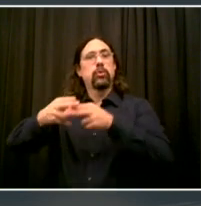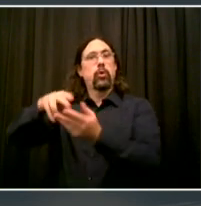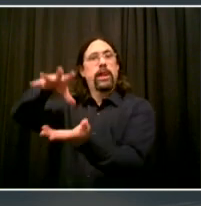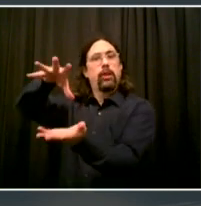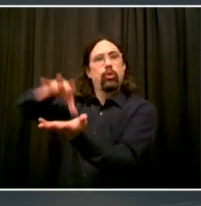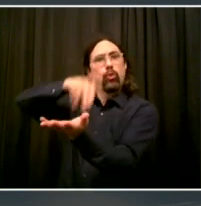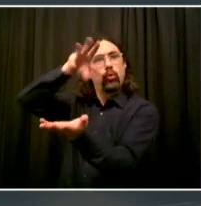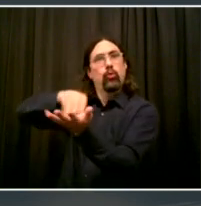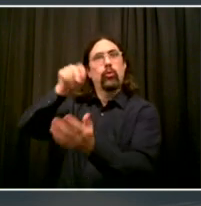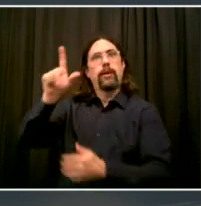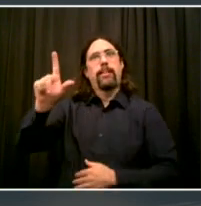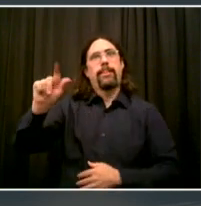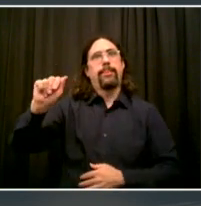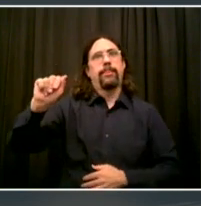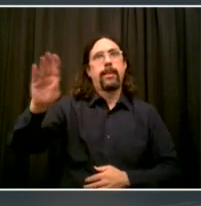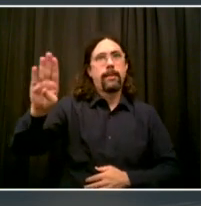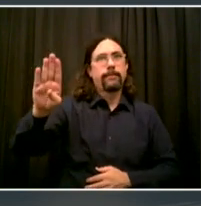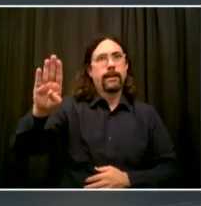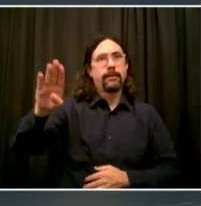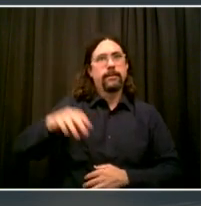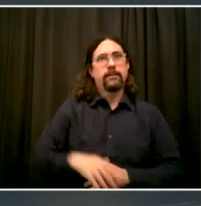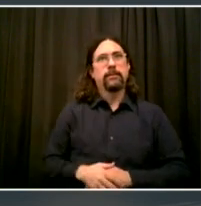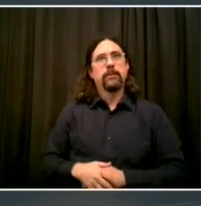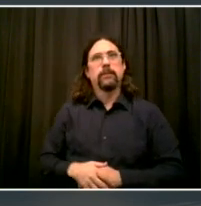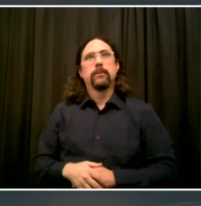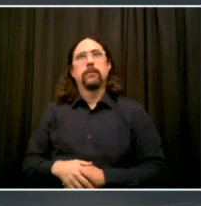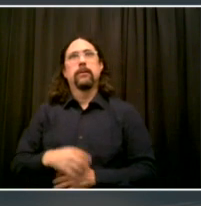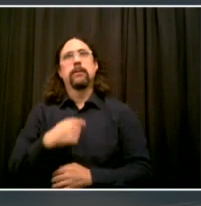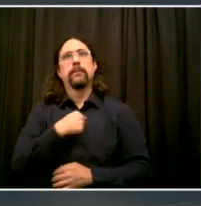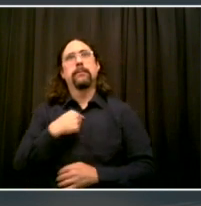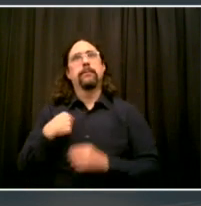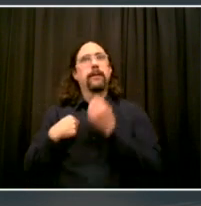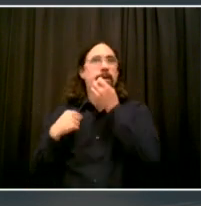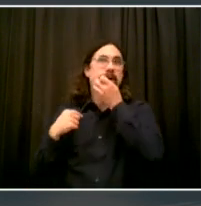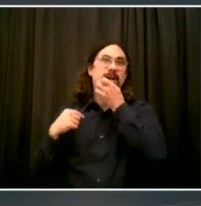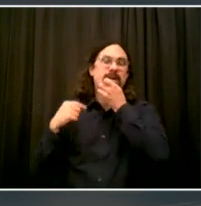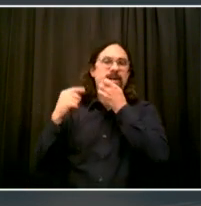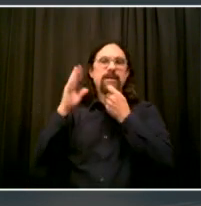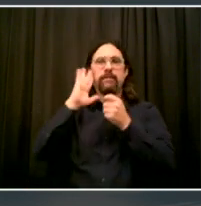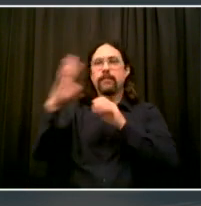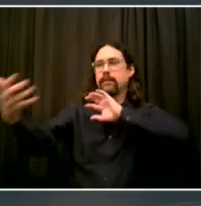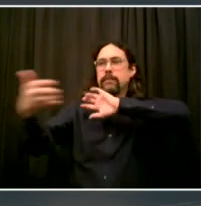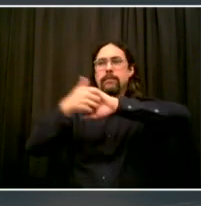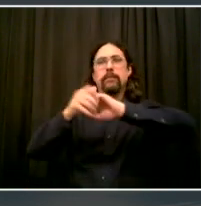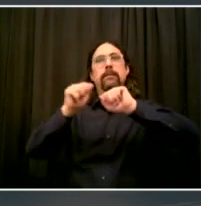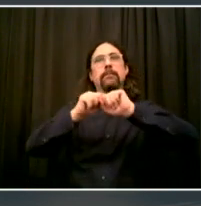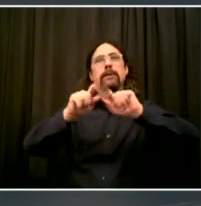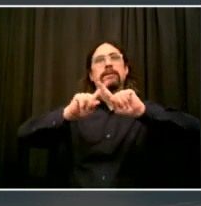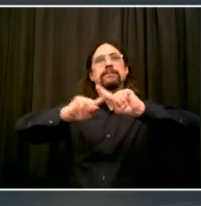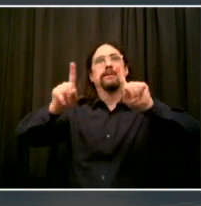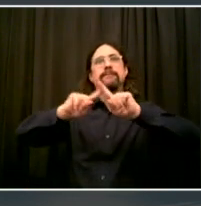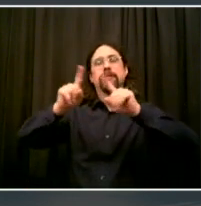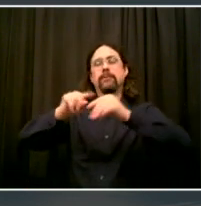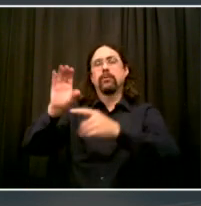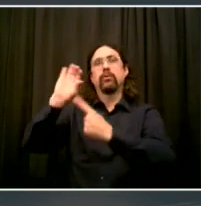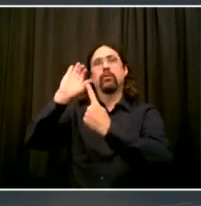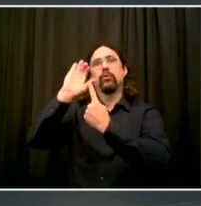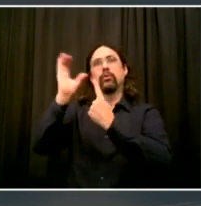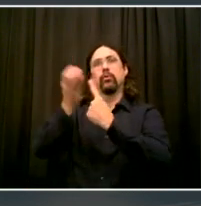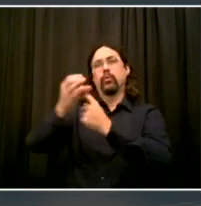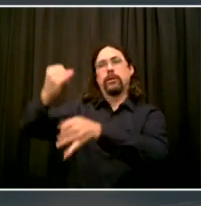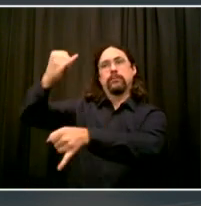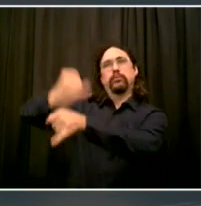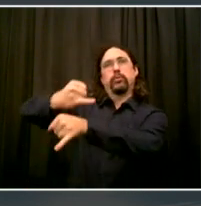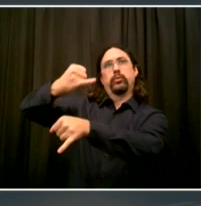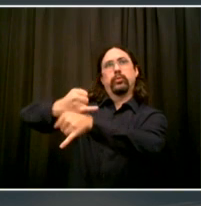will include activities like arts, recreation, tutoring, local field trips where possible, and of course, social and emotional